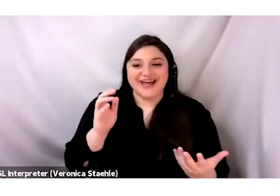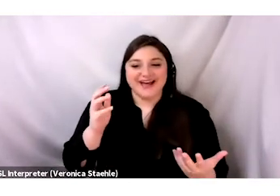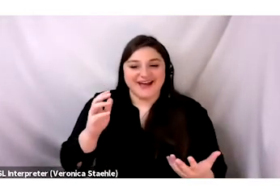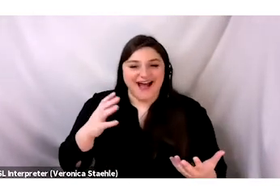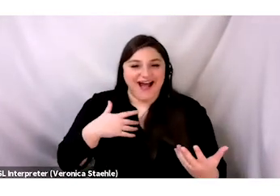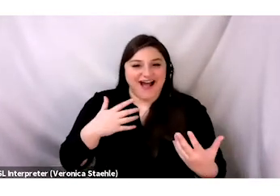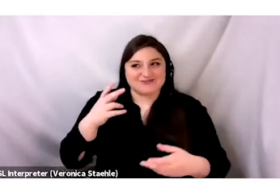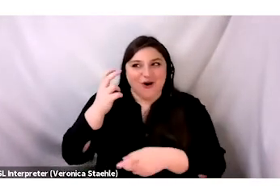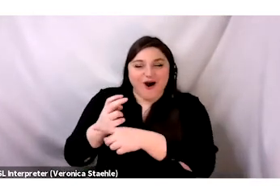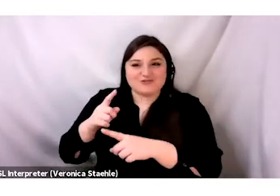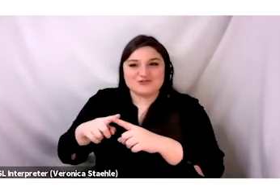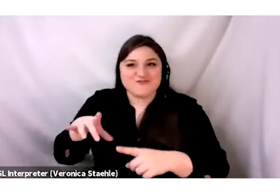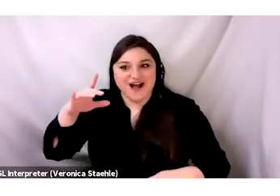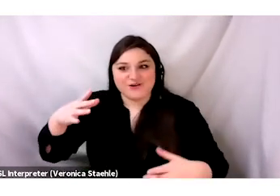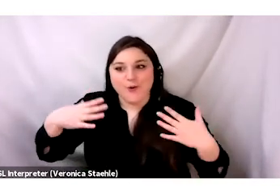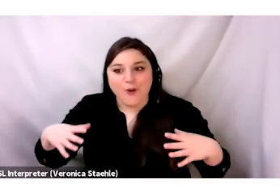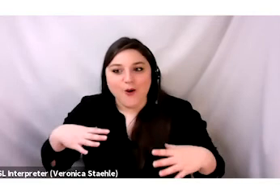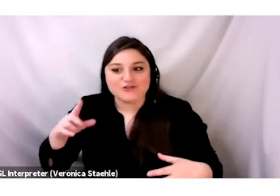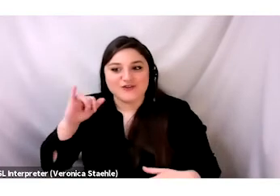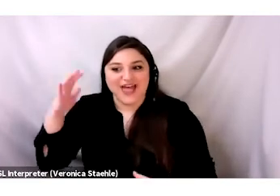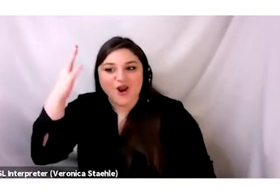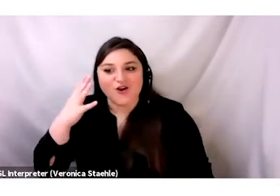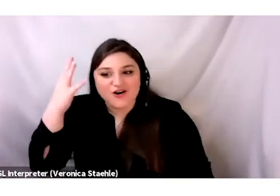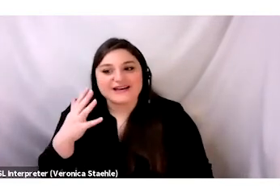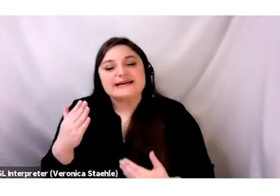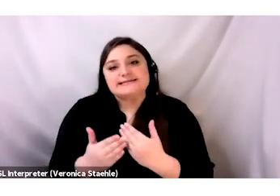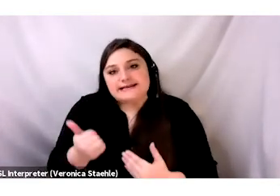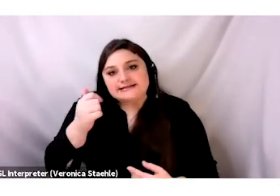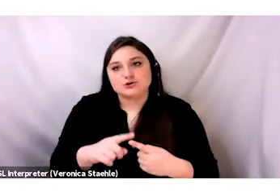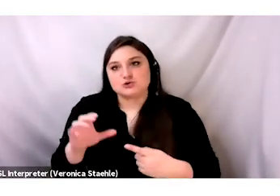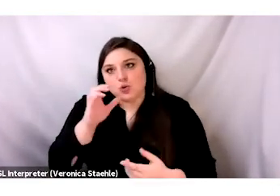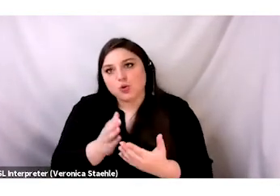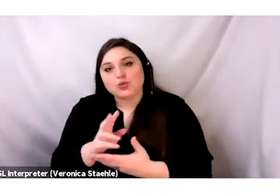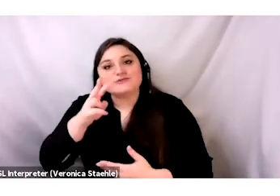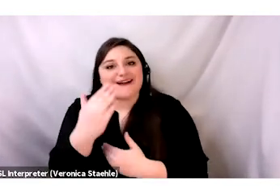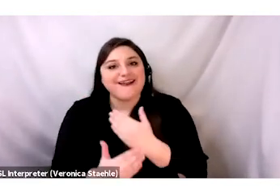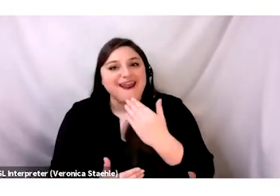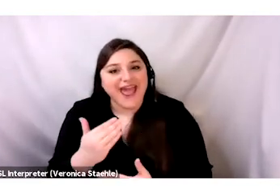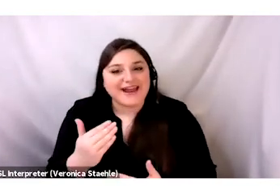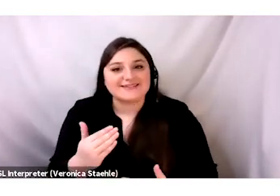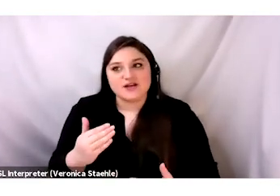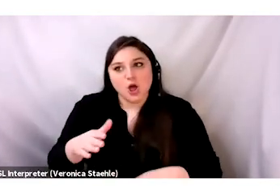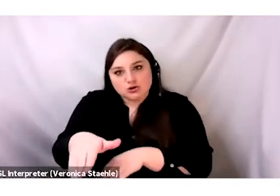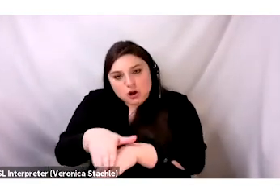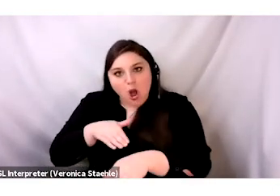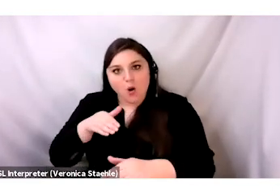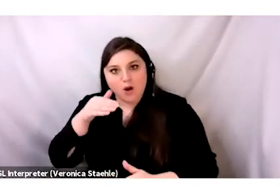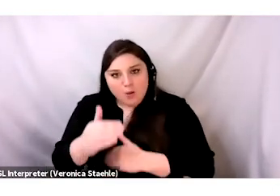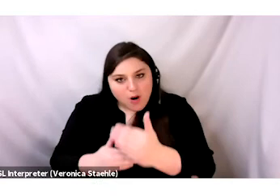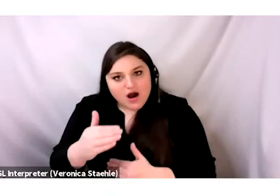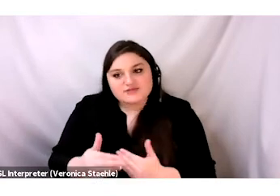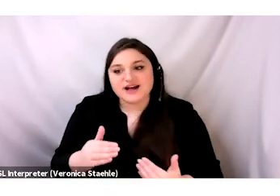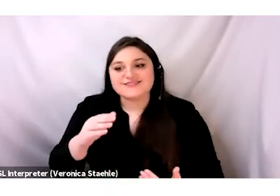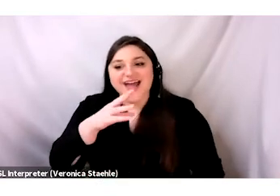to find it from a store that has a very specific aesthetic catered towards what you like. And so I think it makes us think a lot more critically and